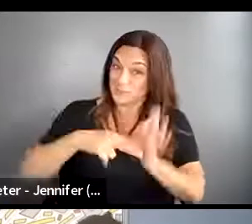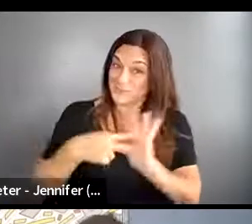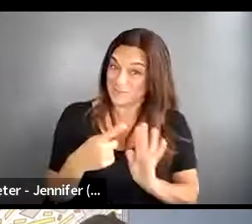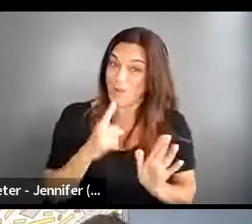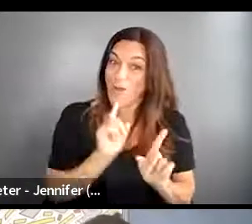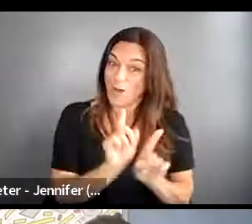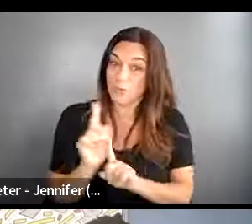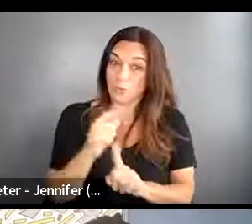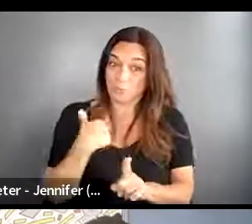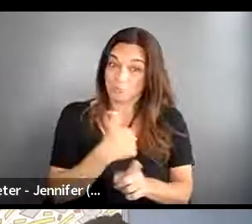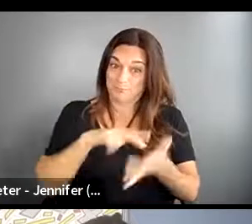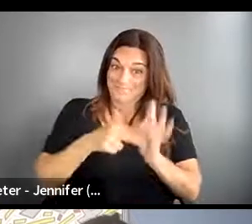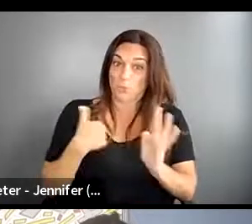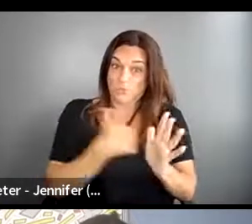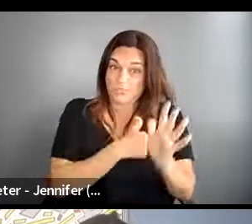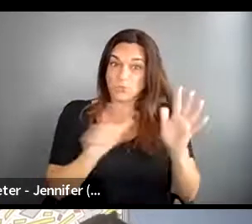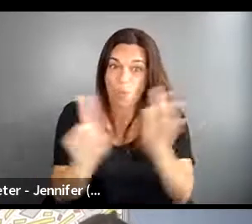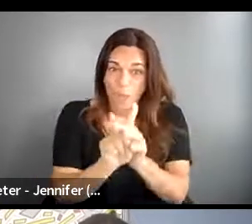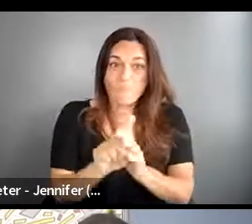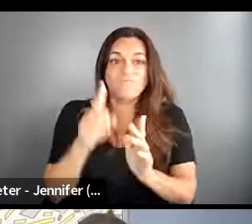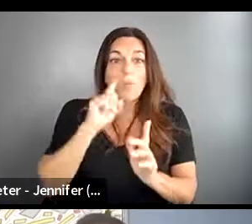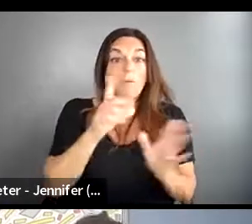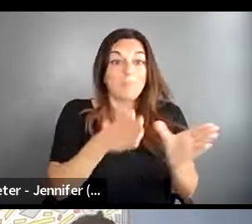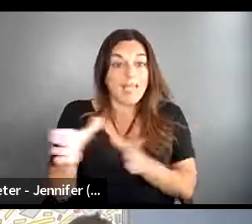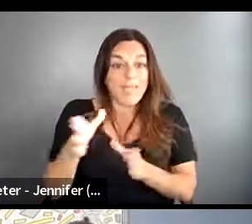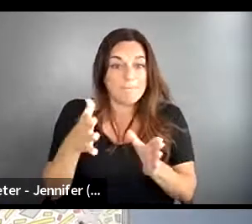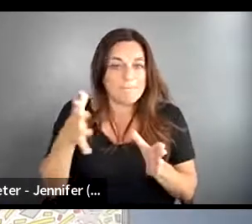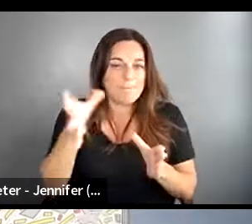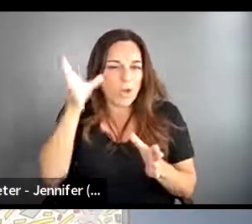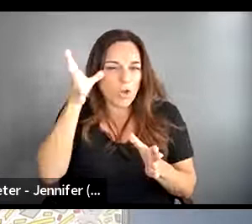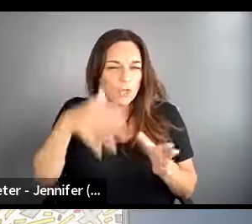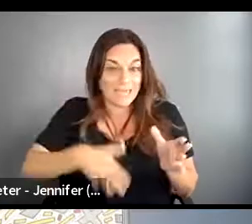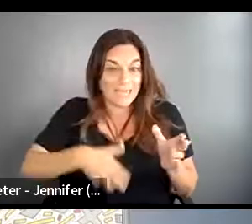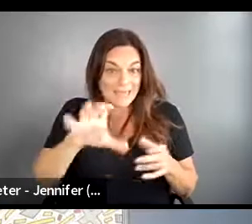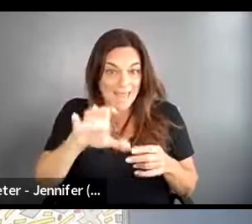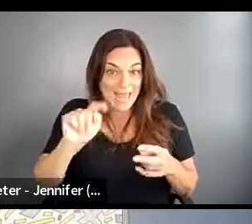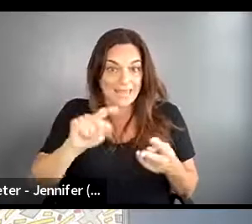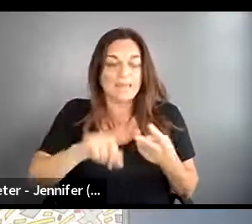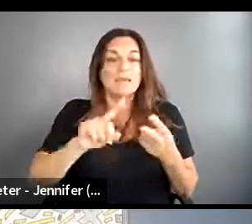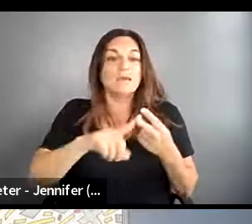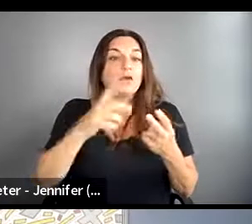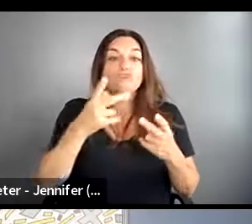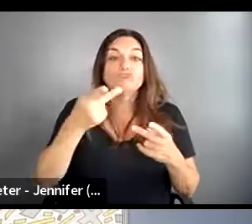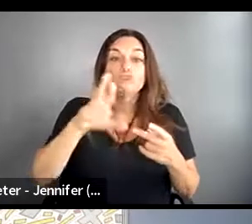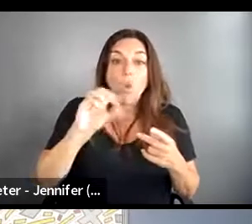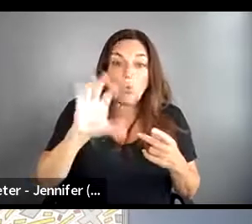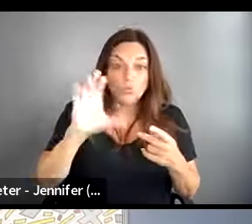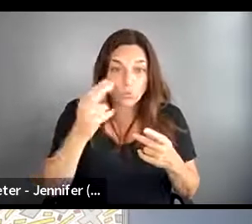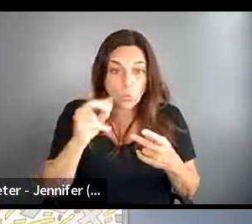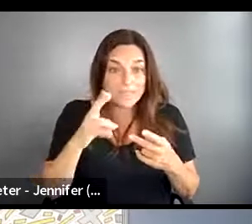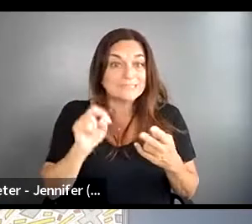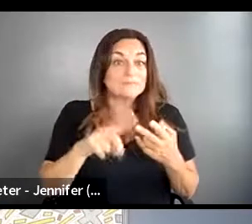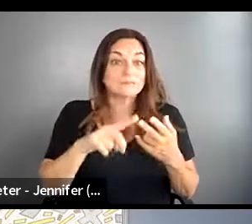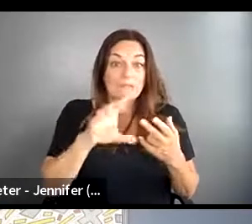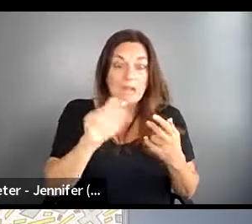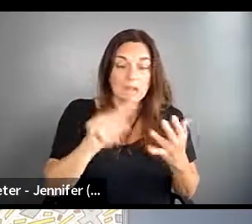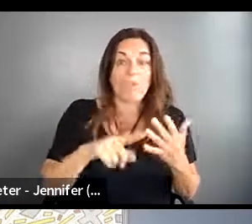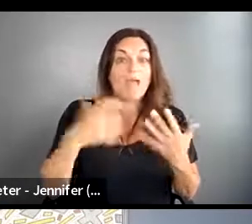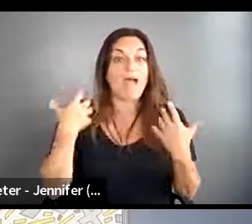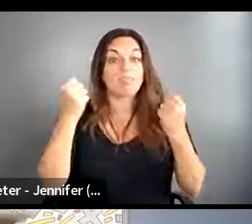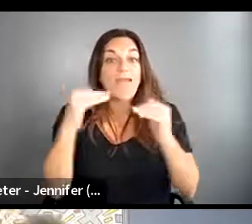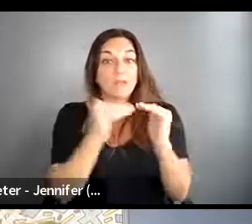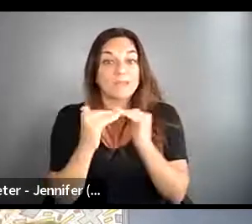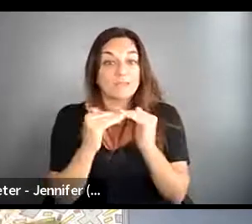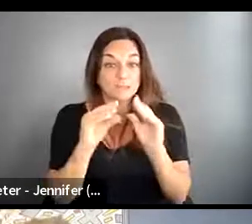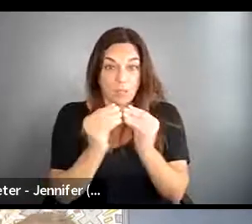showing up for partners like Planned Parenthood Connecticut or Pro-Choice Connecticut or Health Equity Solutions or other organizations